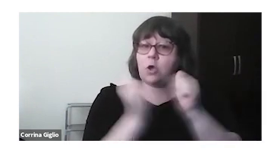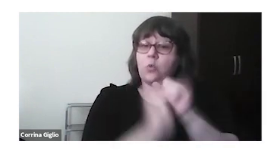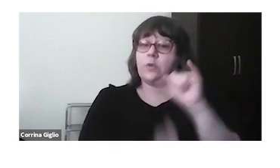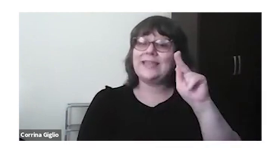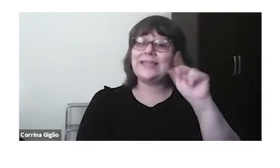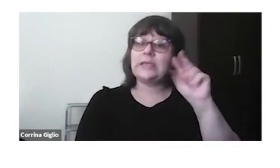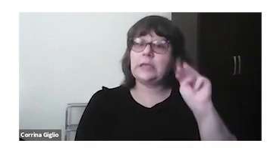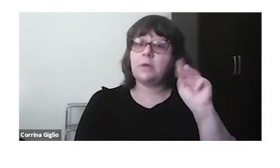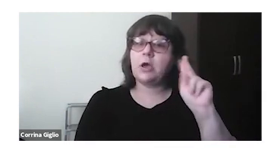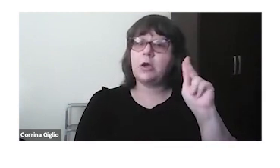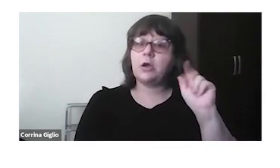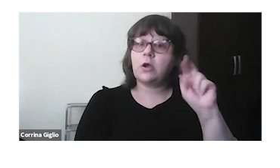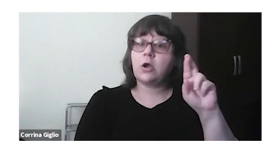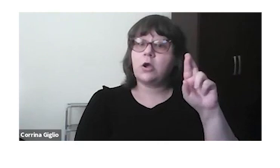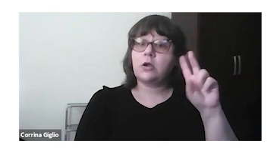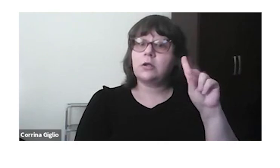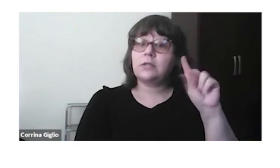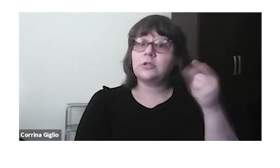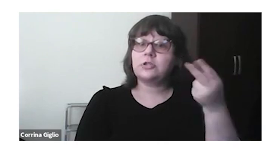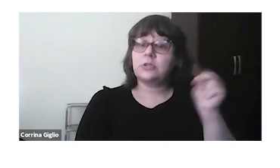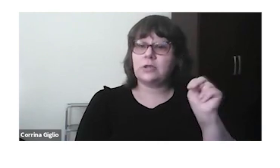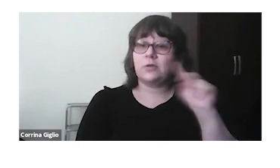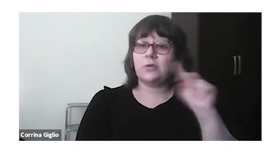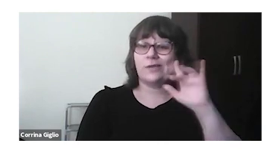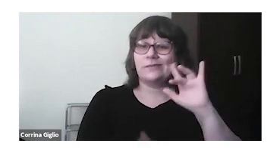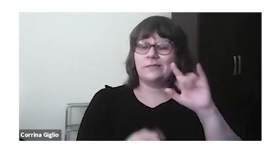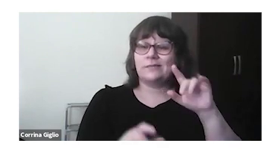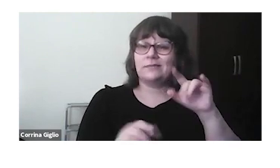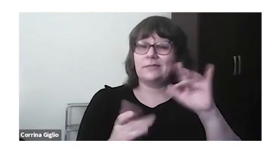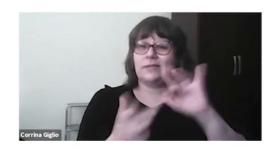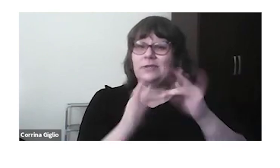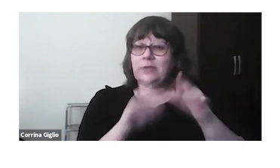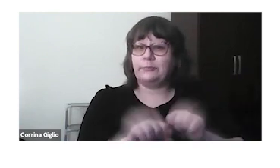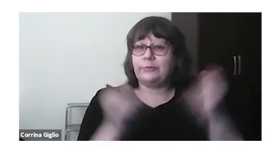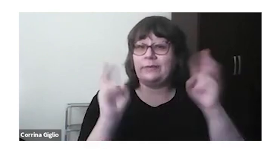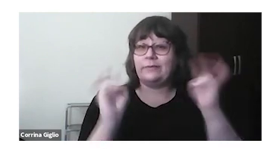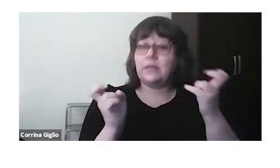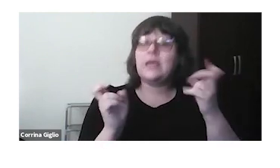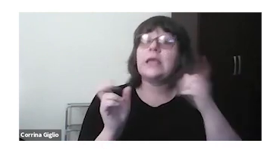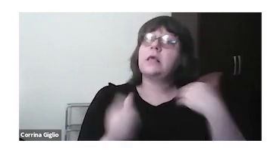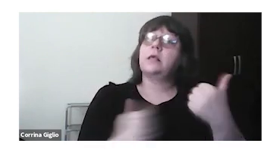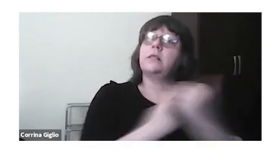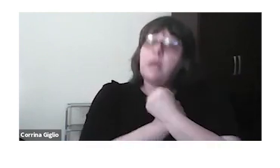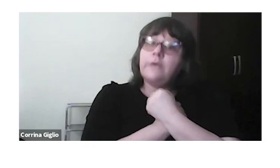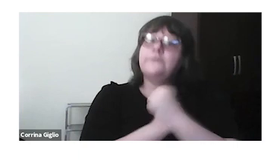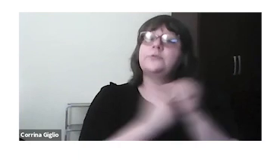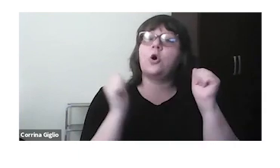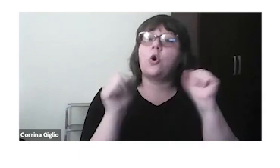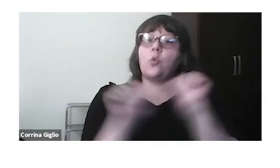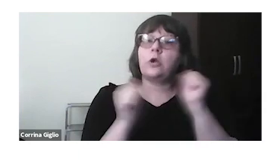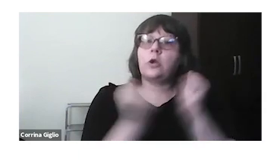Kardashian, breaking the internet. So he loves working with Black models and sort of like